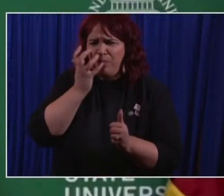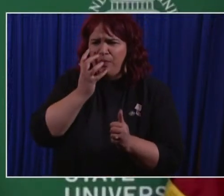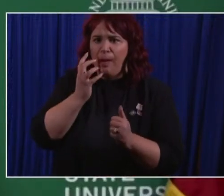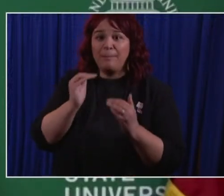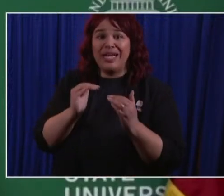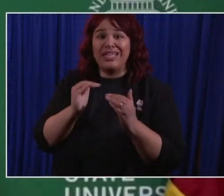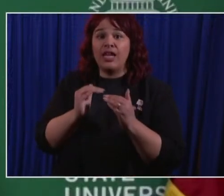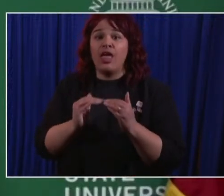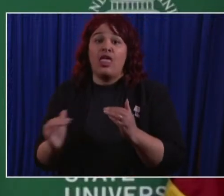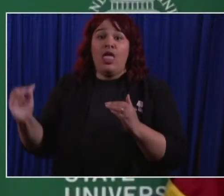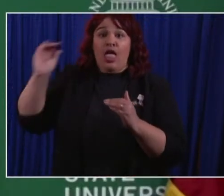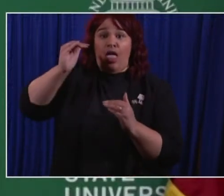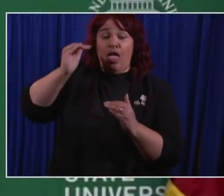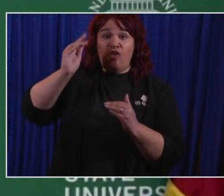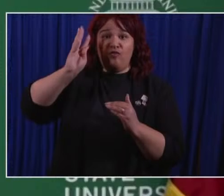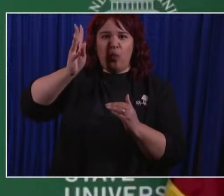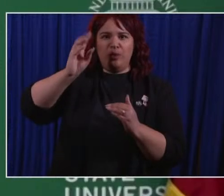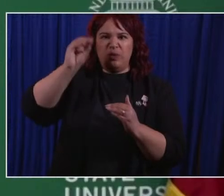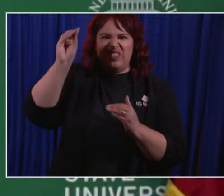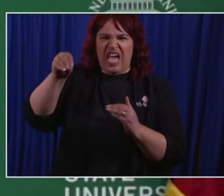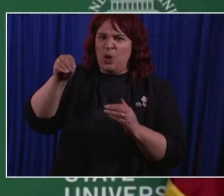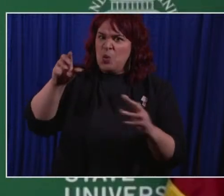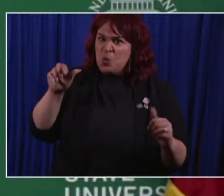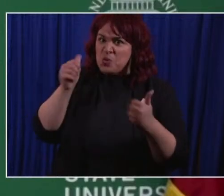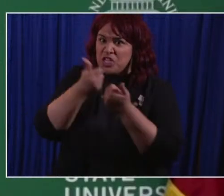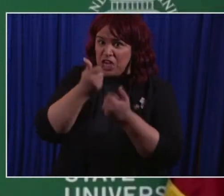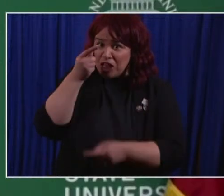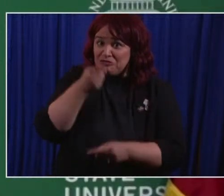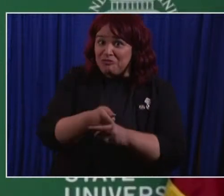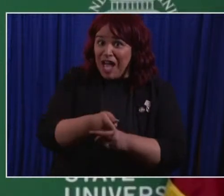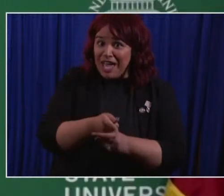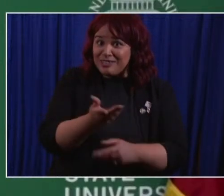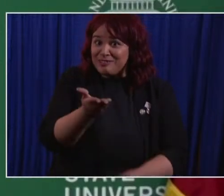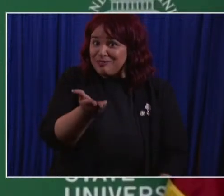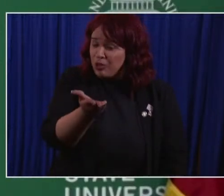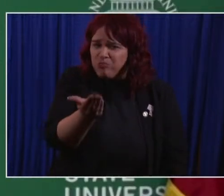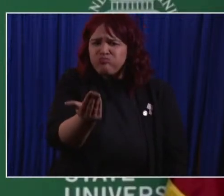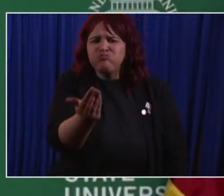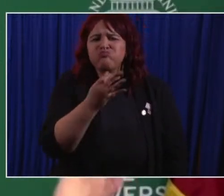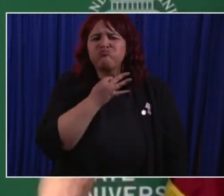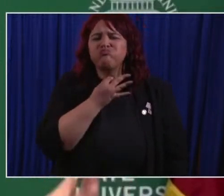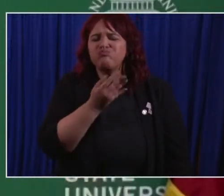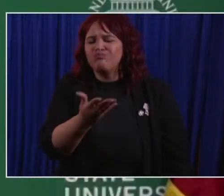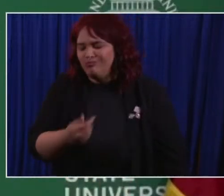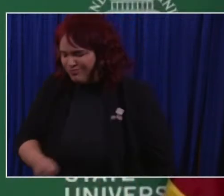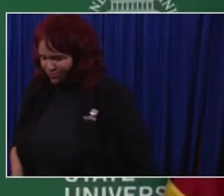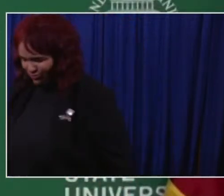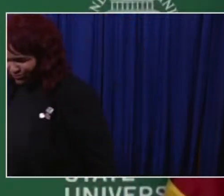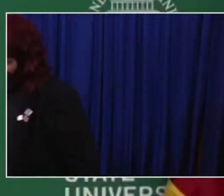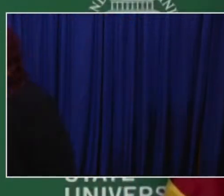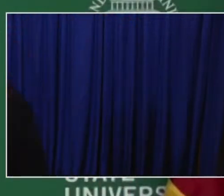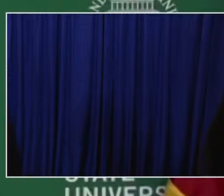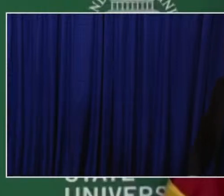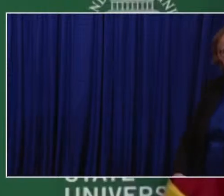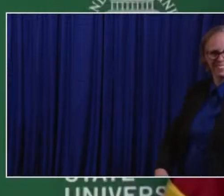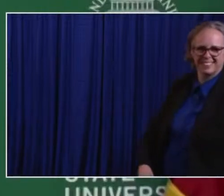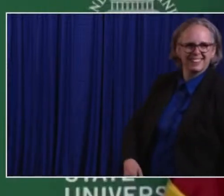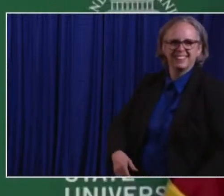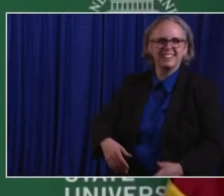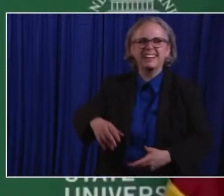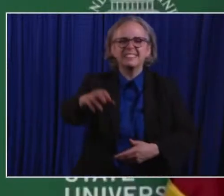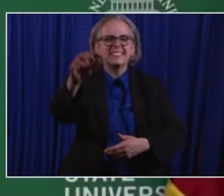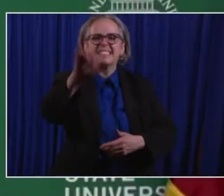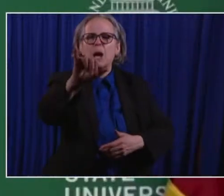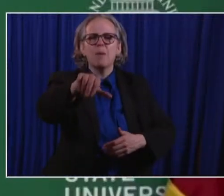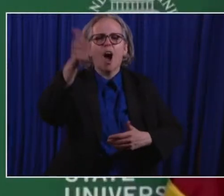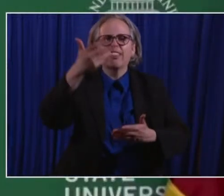next 40%? Well, I think it's like a lot of things in life. A lot of things you kind of divide in